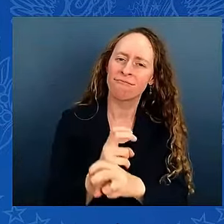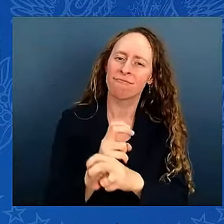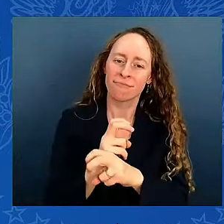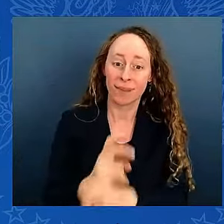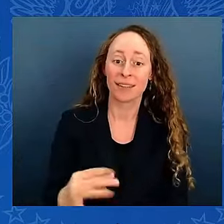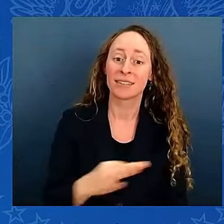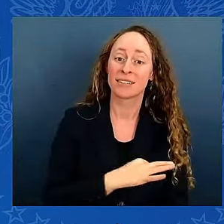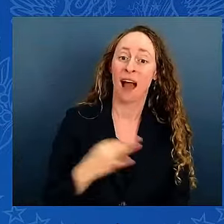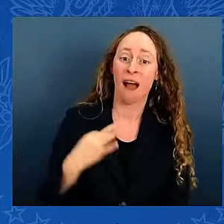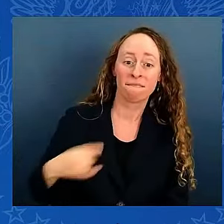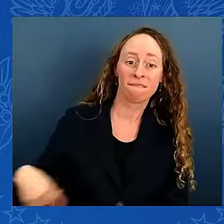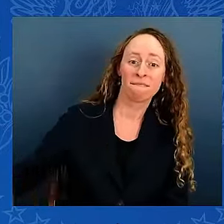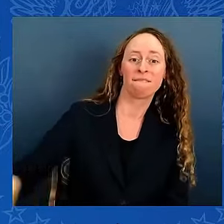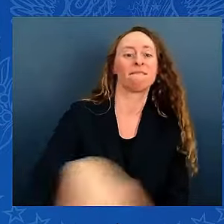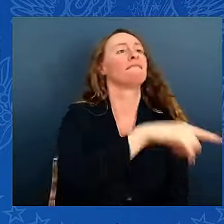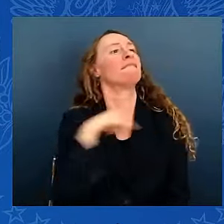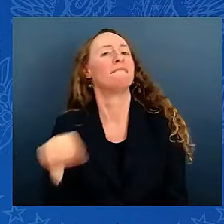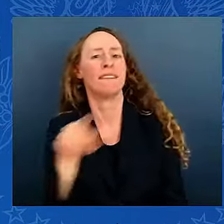national security.